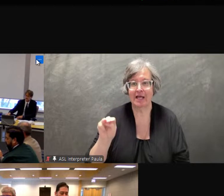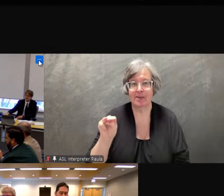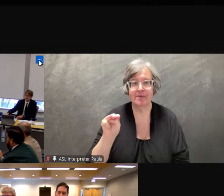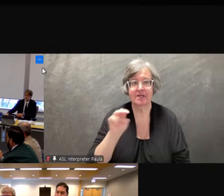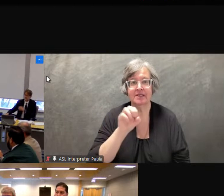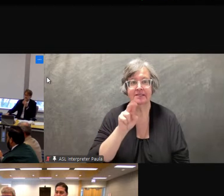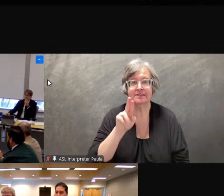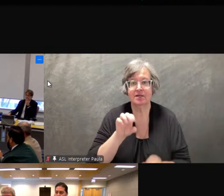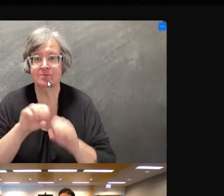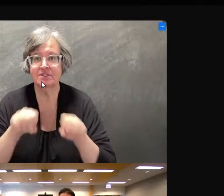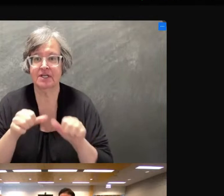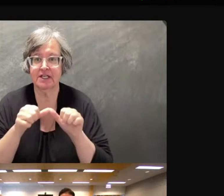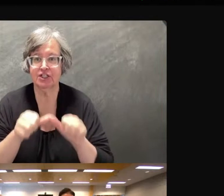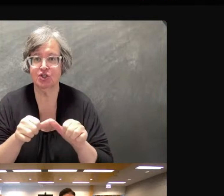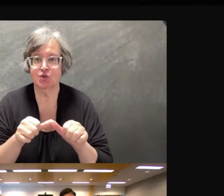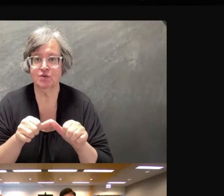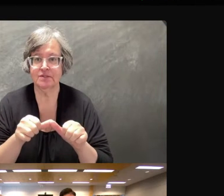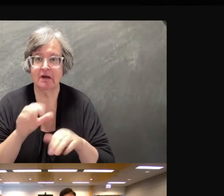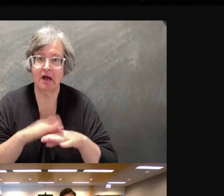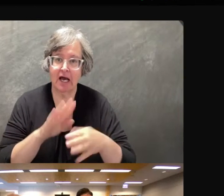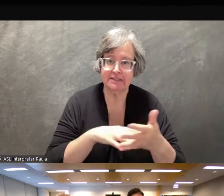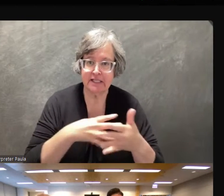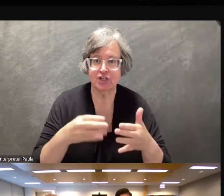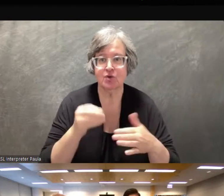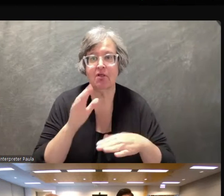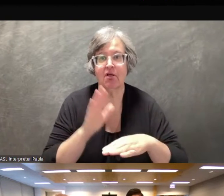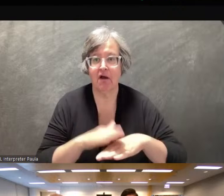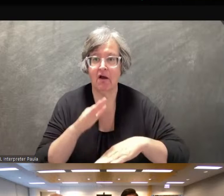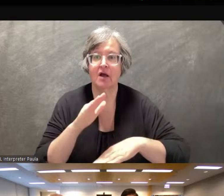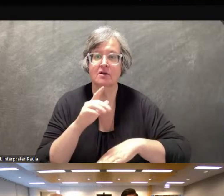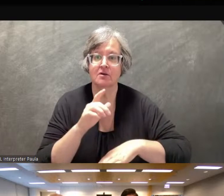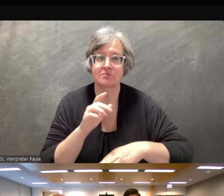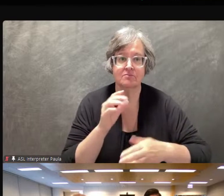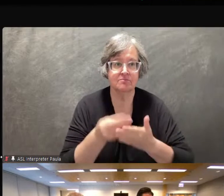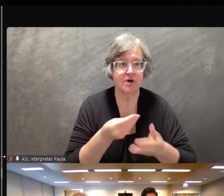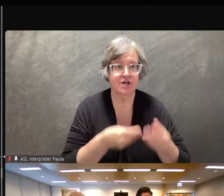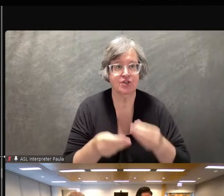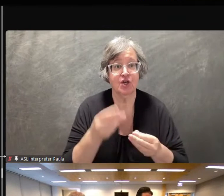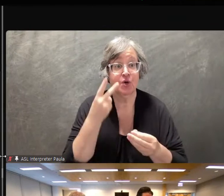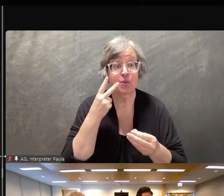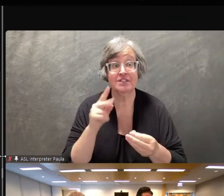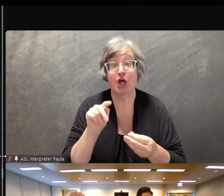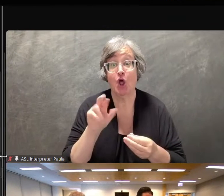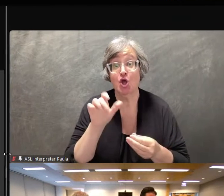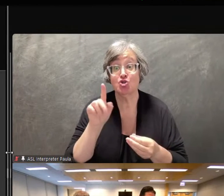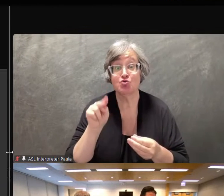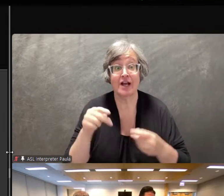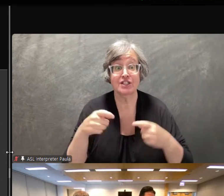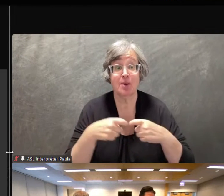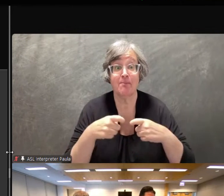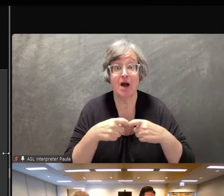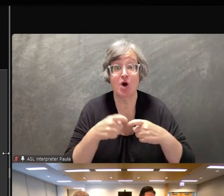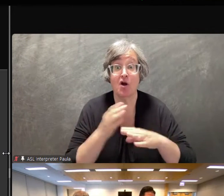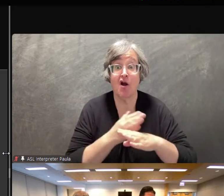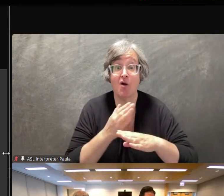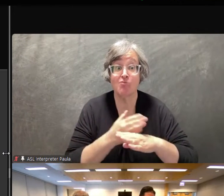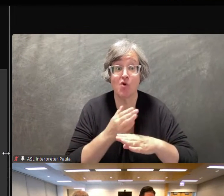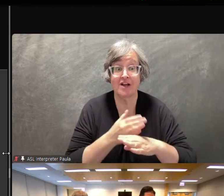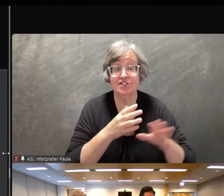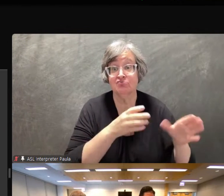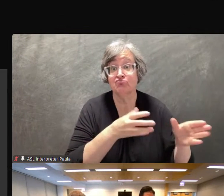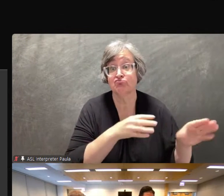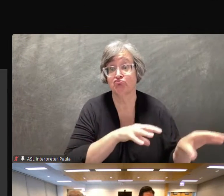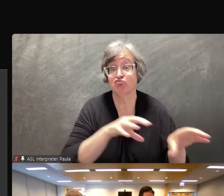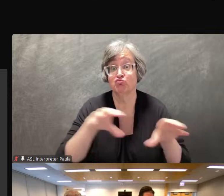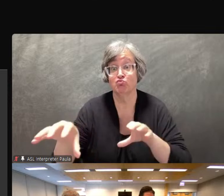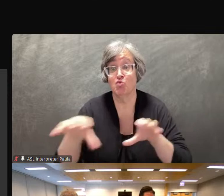and on budget. At Damon, we have traction power equipment showing up. So I've shown you a lot of building work over the last few months. We now are enclosed